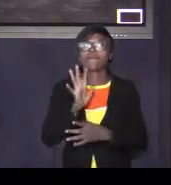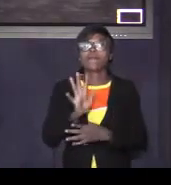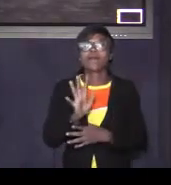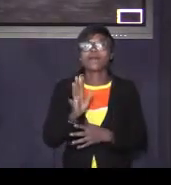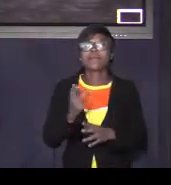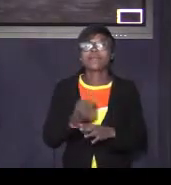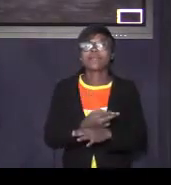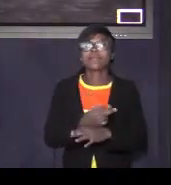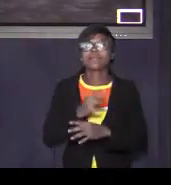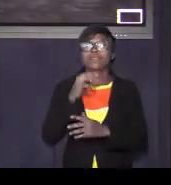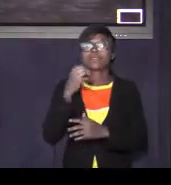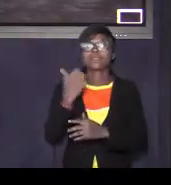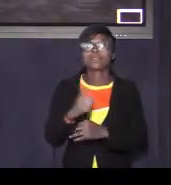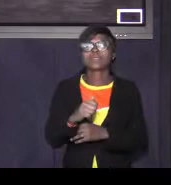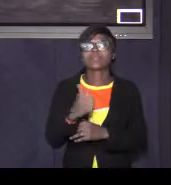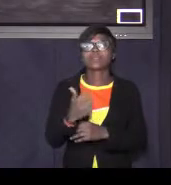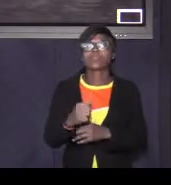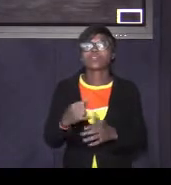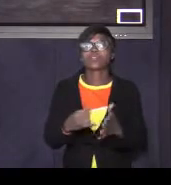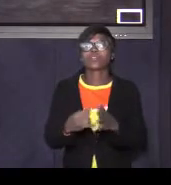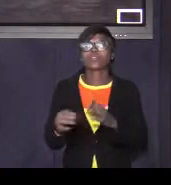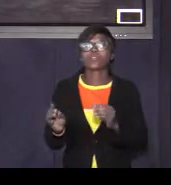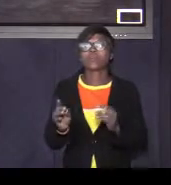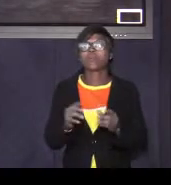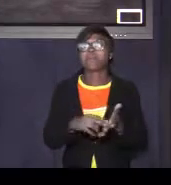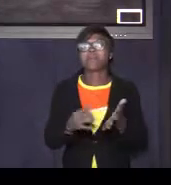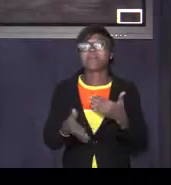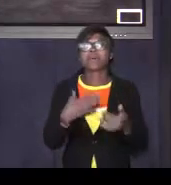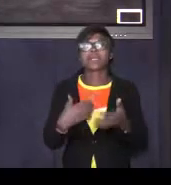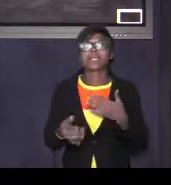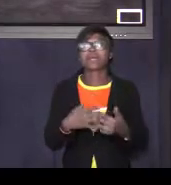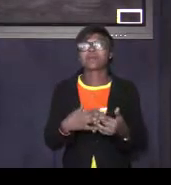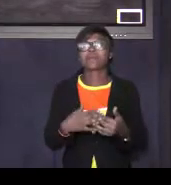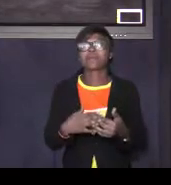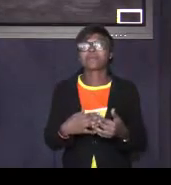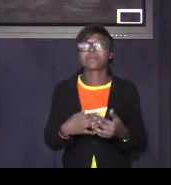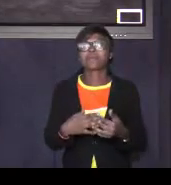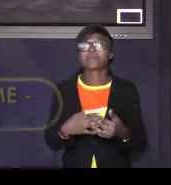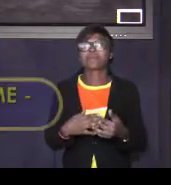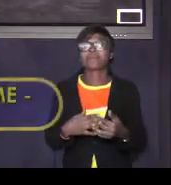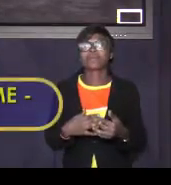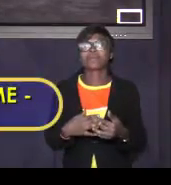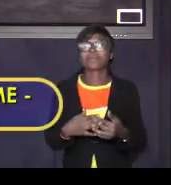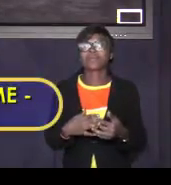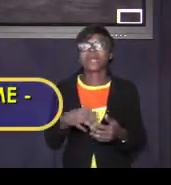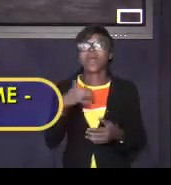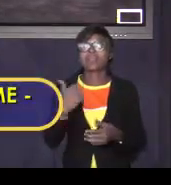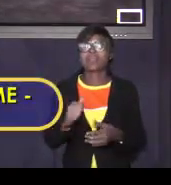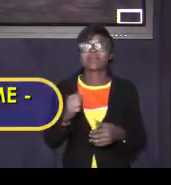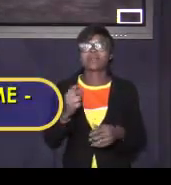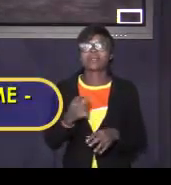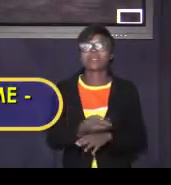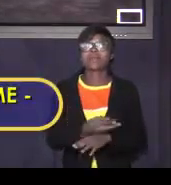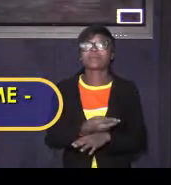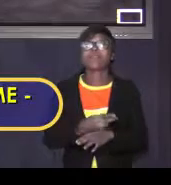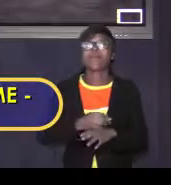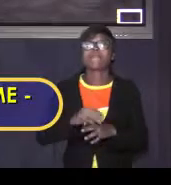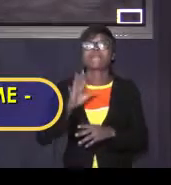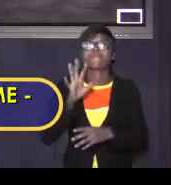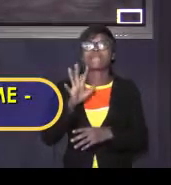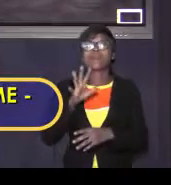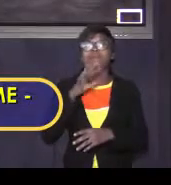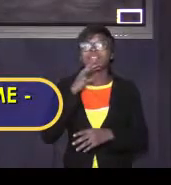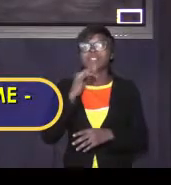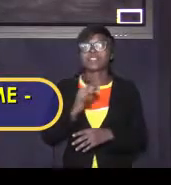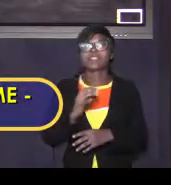10. It doesn't matter which one we do first. Multiplication is commutative. Now 10 times 5 is 50